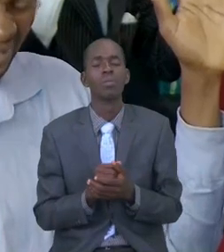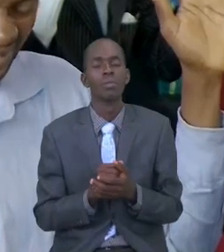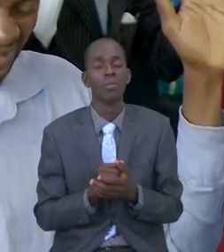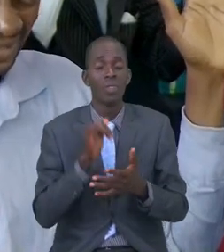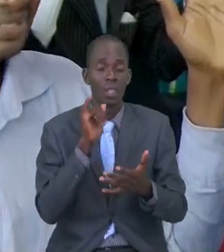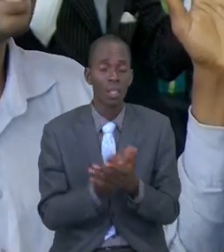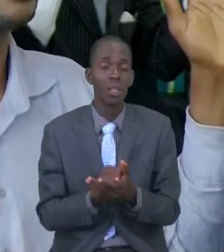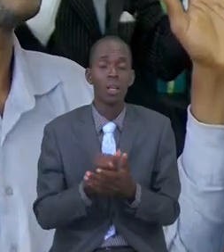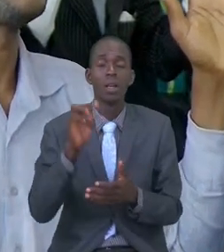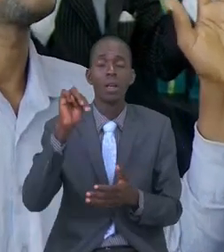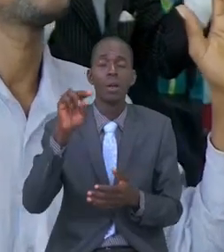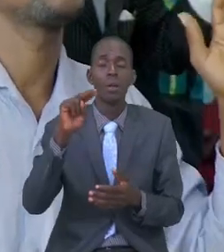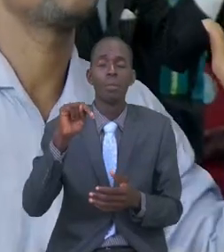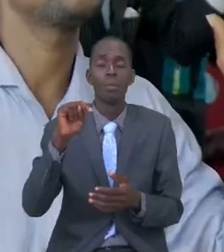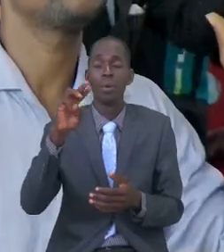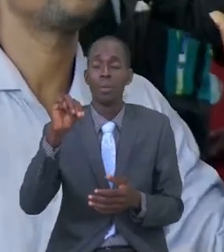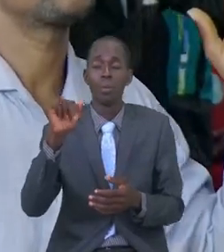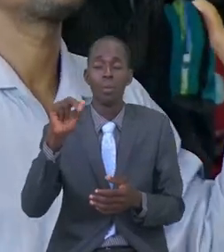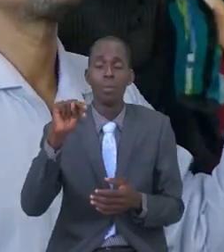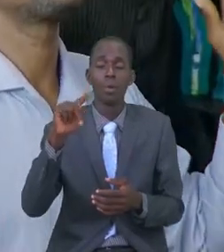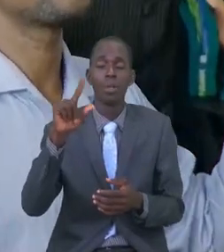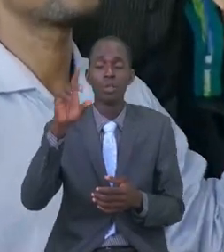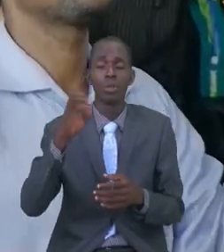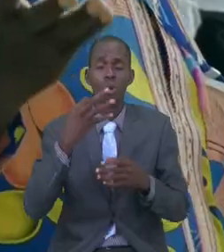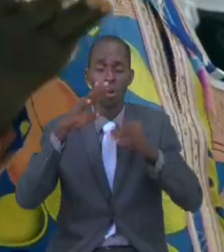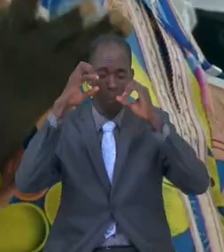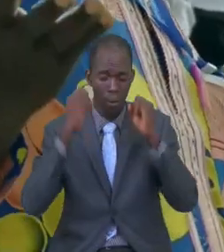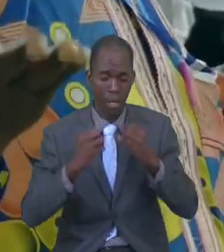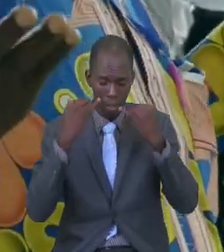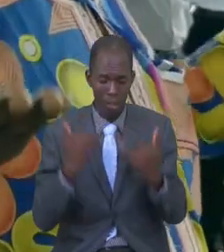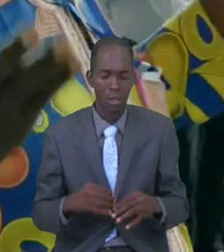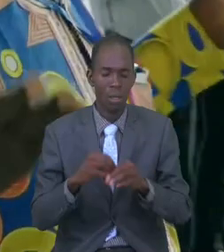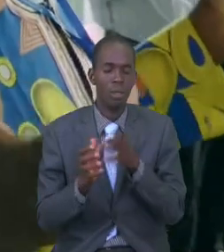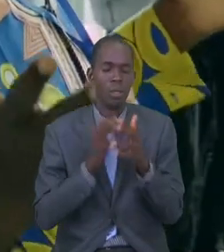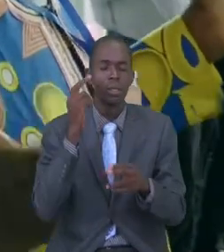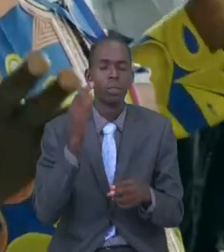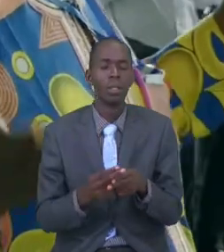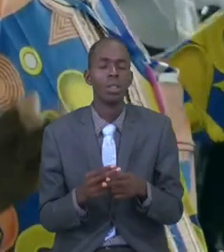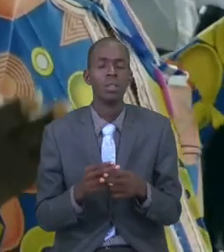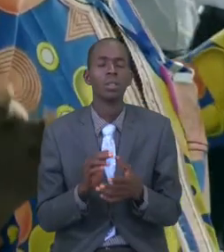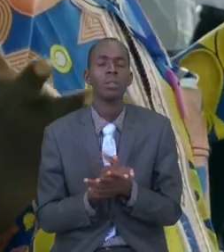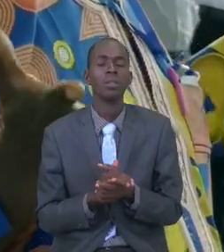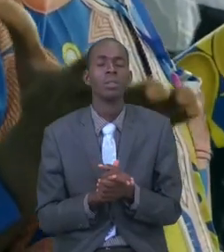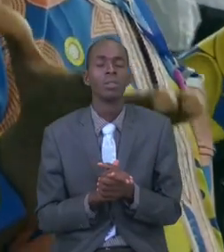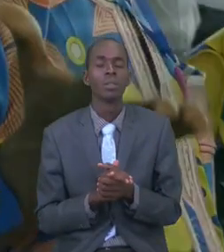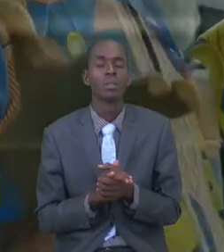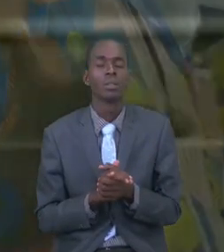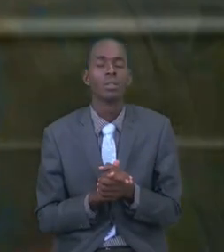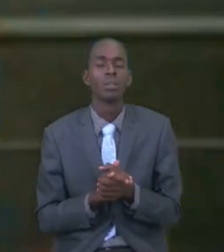that mantle of power now in Jesus' name. Amen.